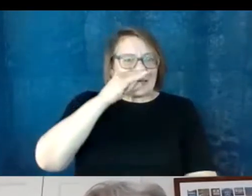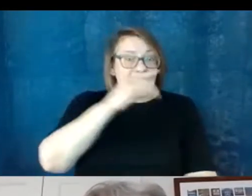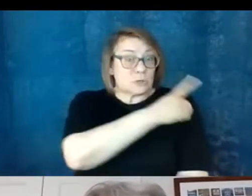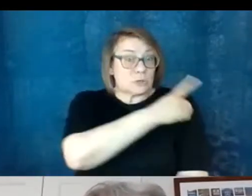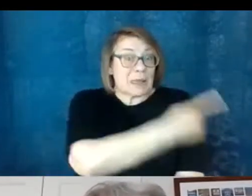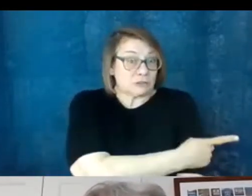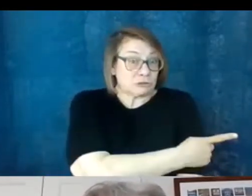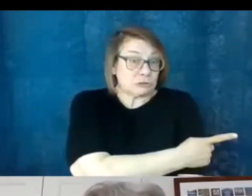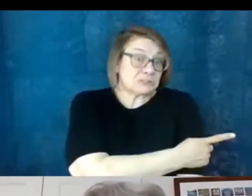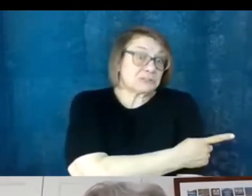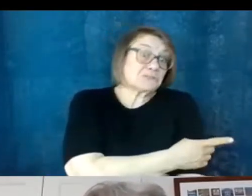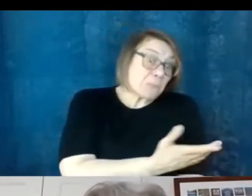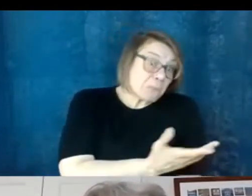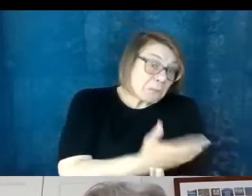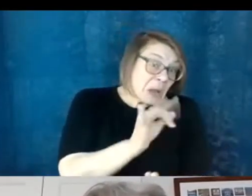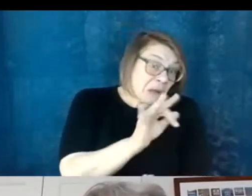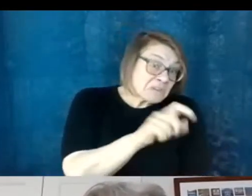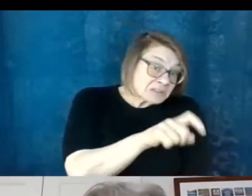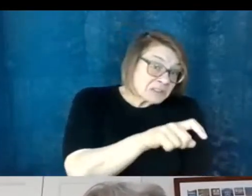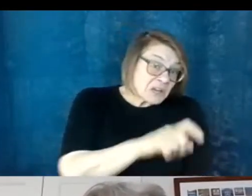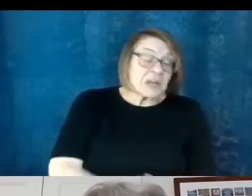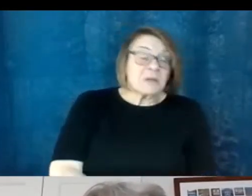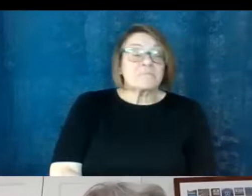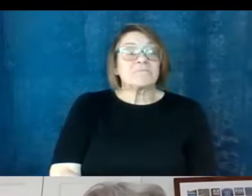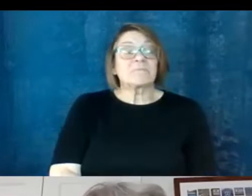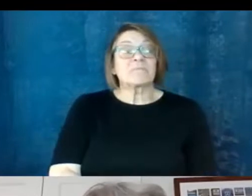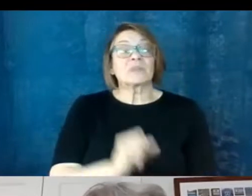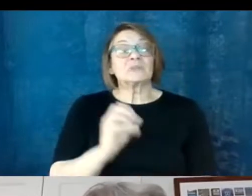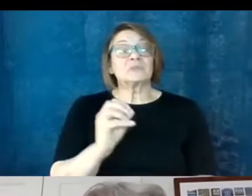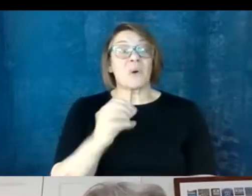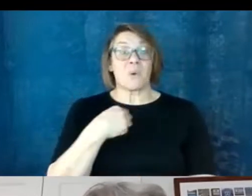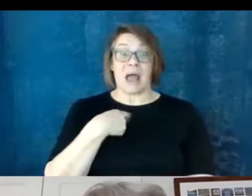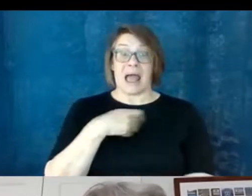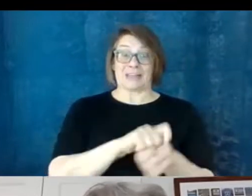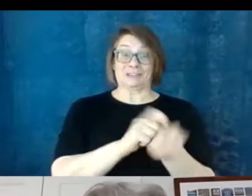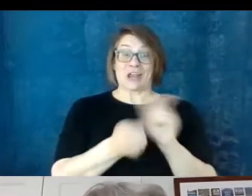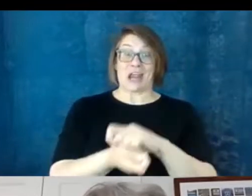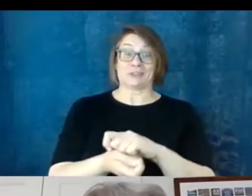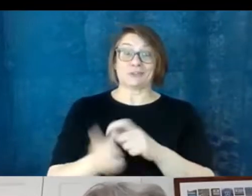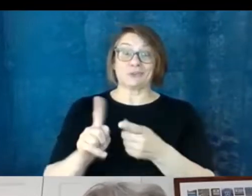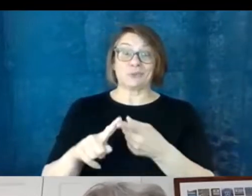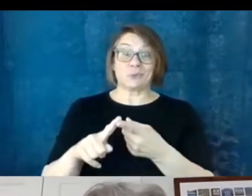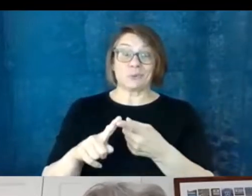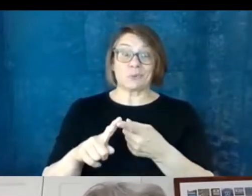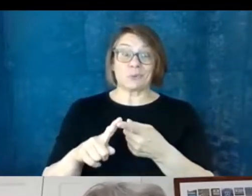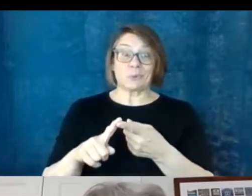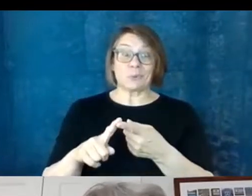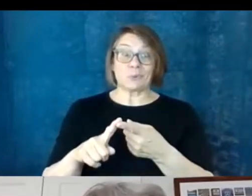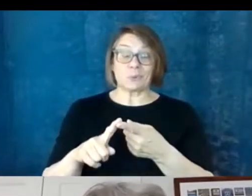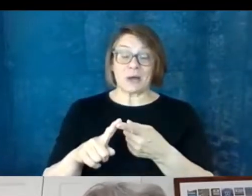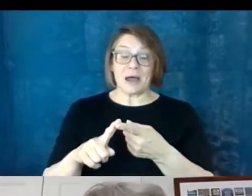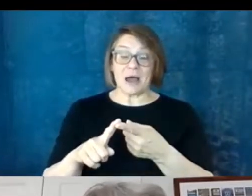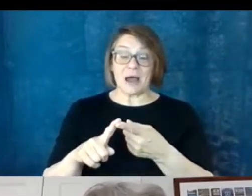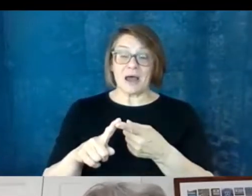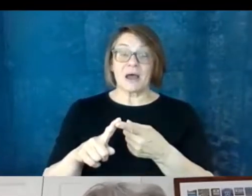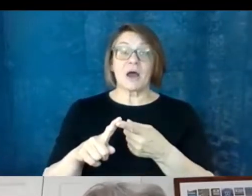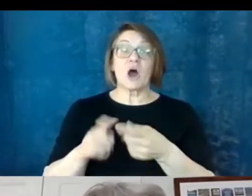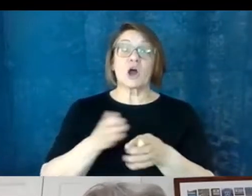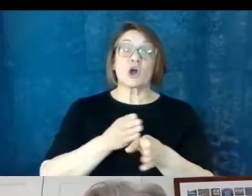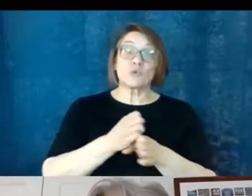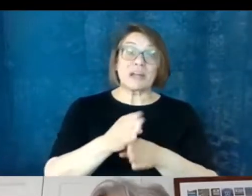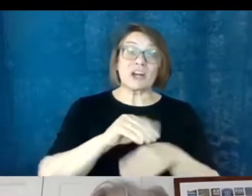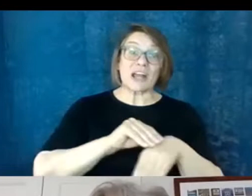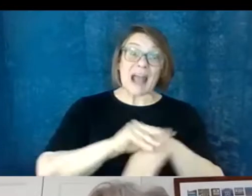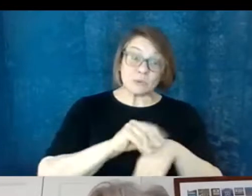if necessary. So I changed to do career